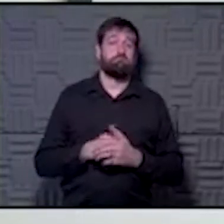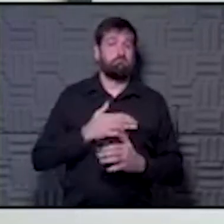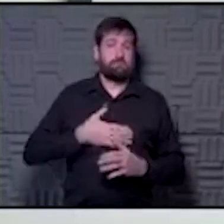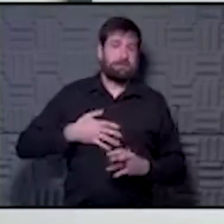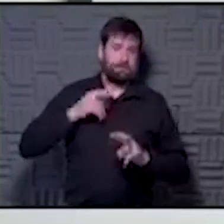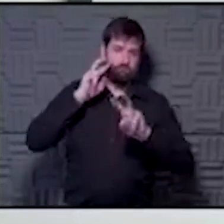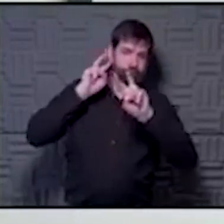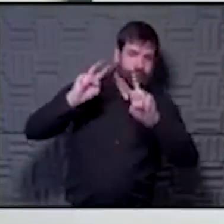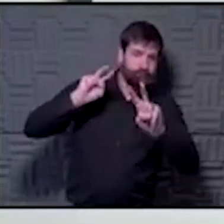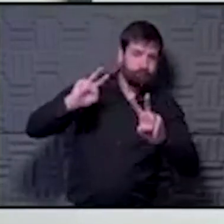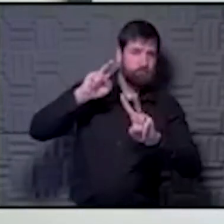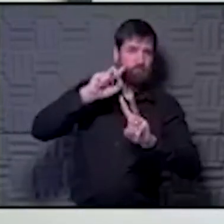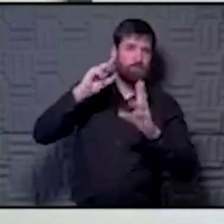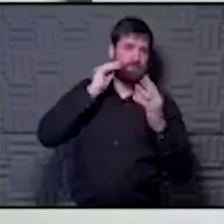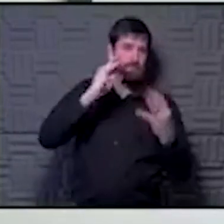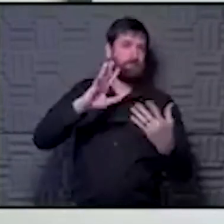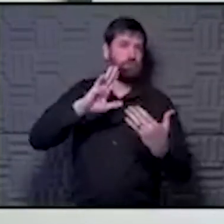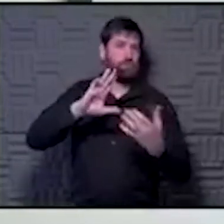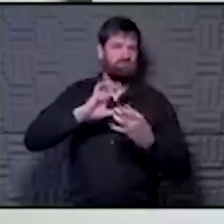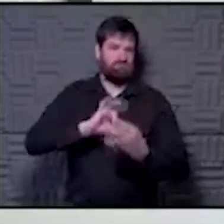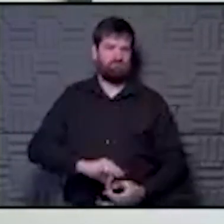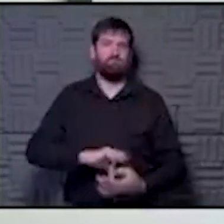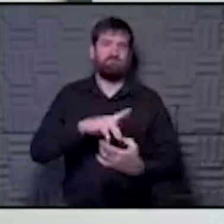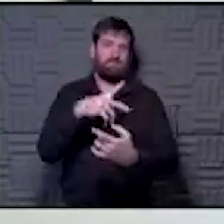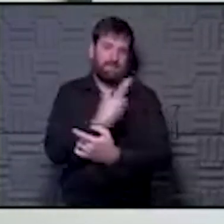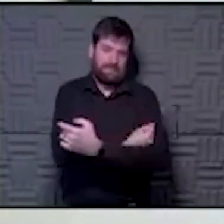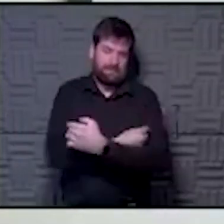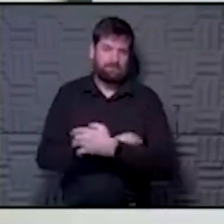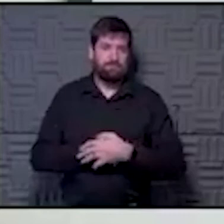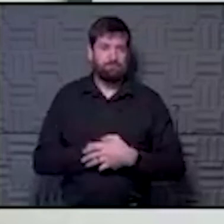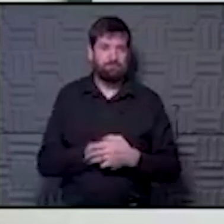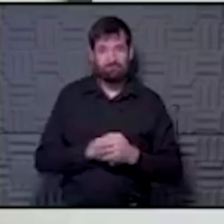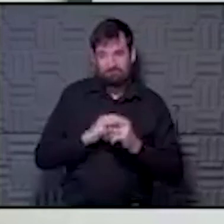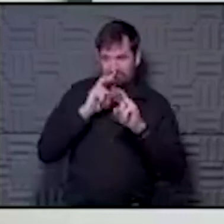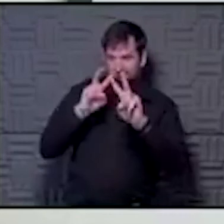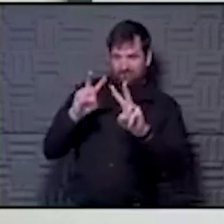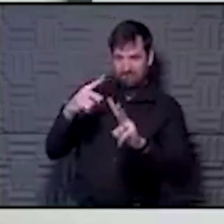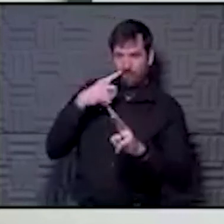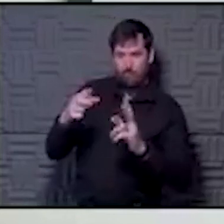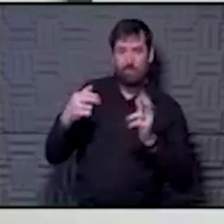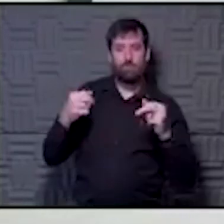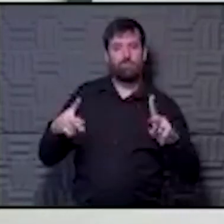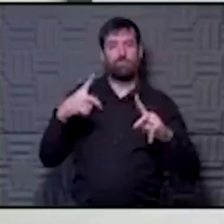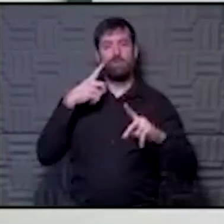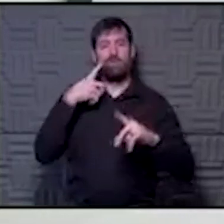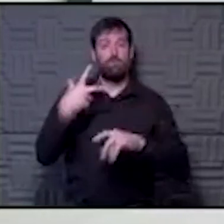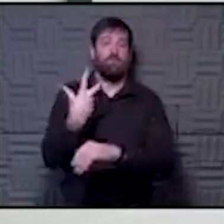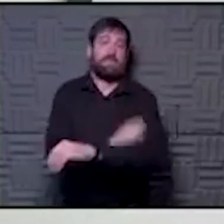ears out for info on vaccine and keep looking for their opportunity to get it.